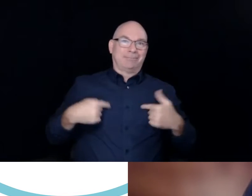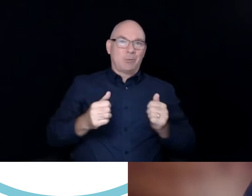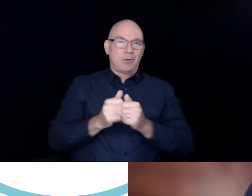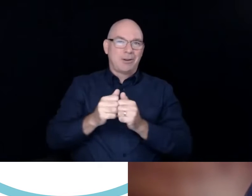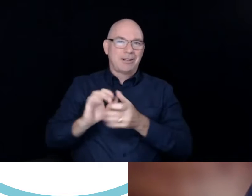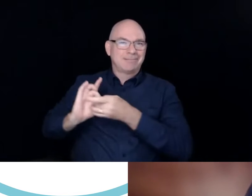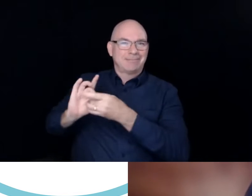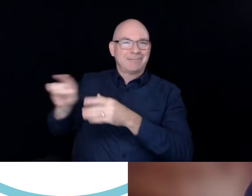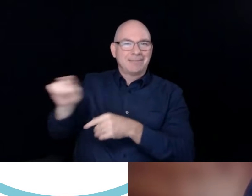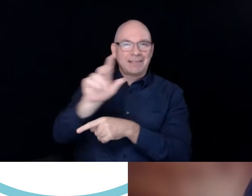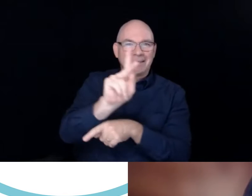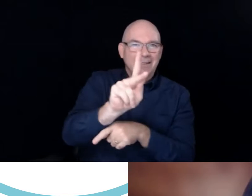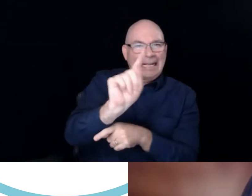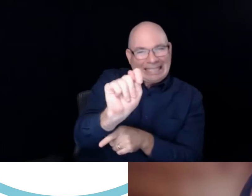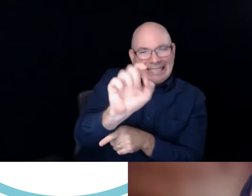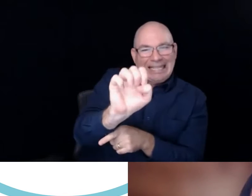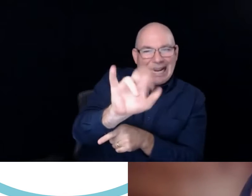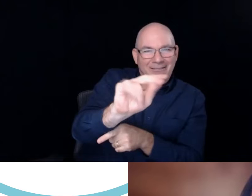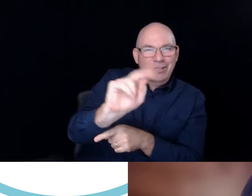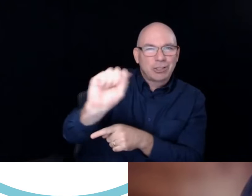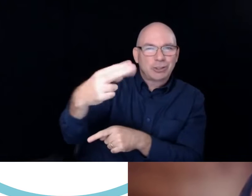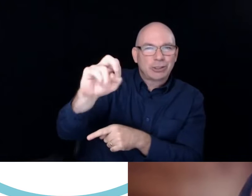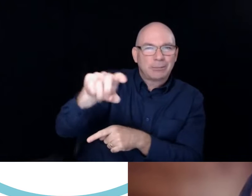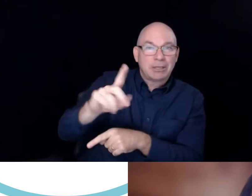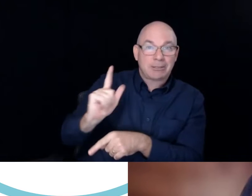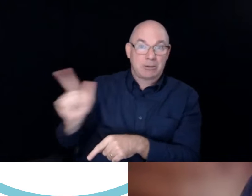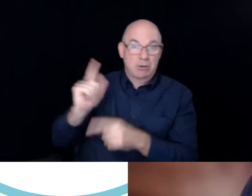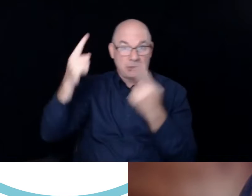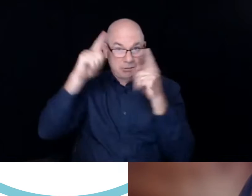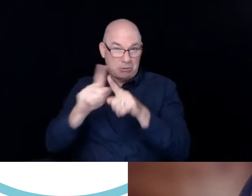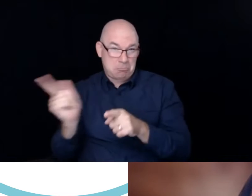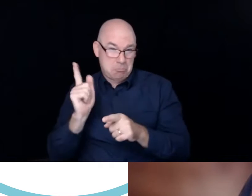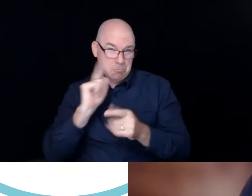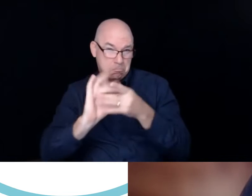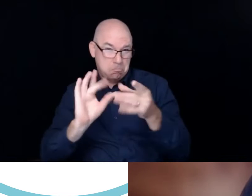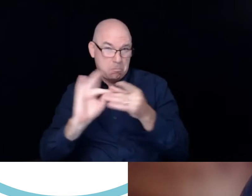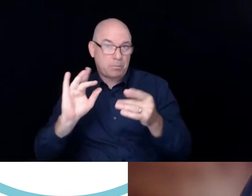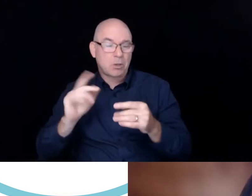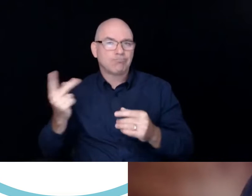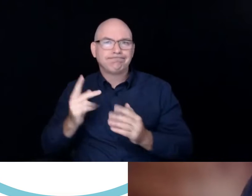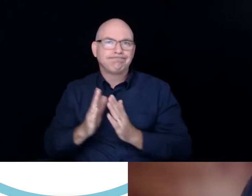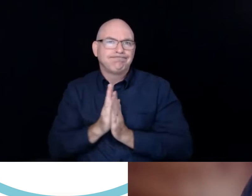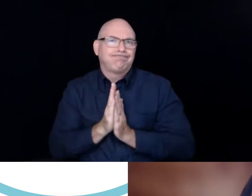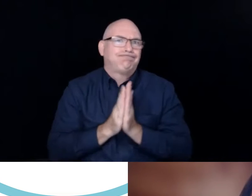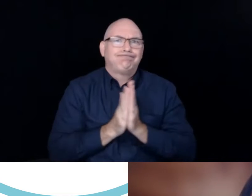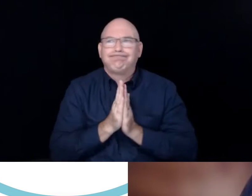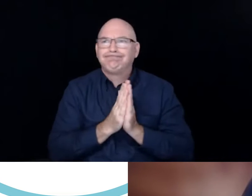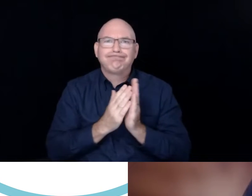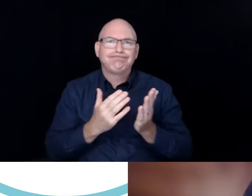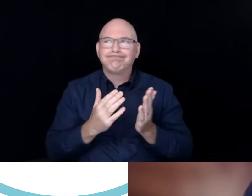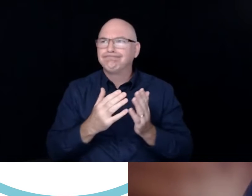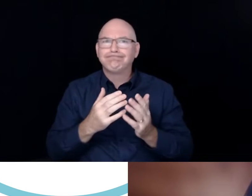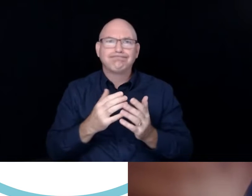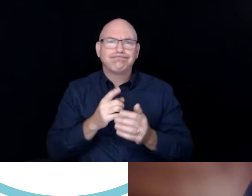colleague, Tevin Shepherd. So Tevin and I had agreed that we're going to tell you a little bit about why we're passionate about this work to get us started